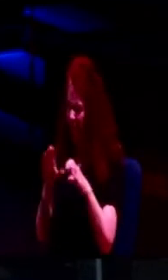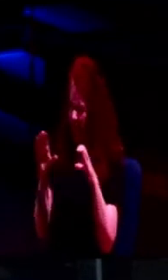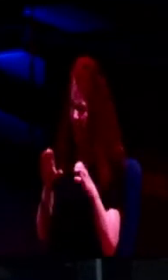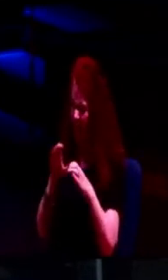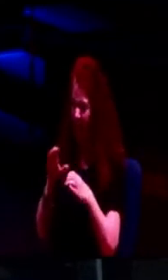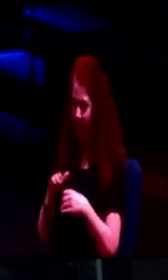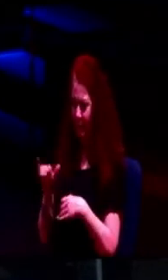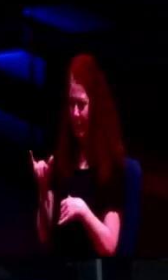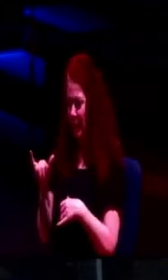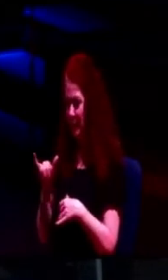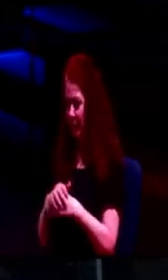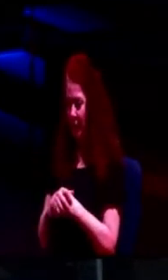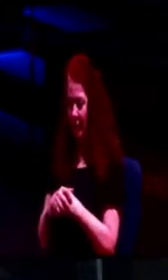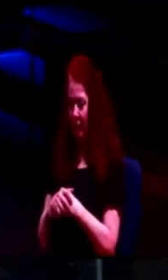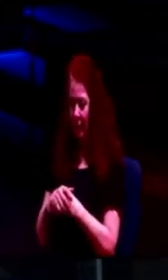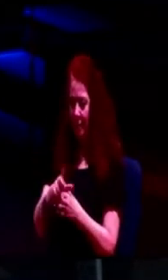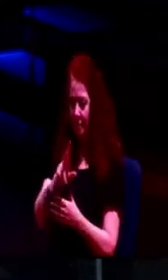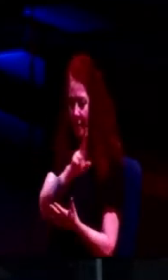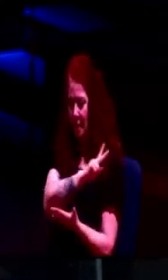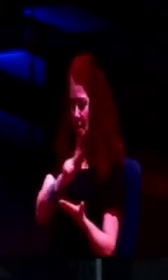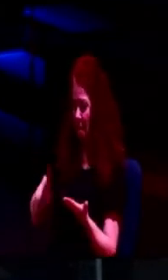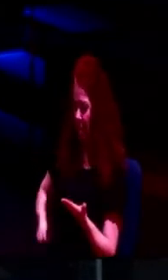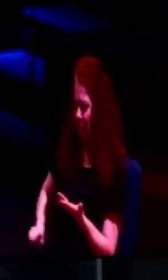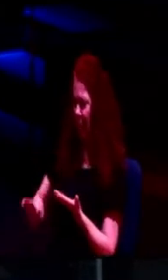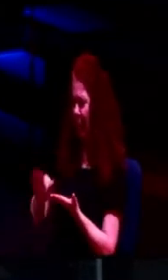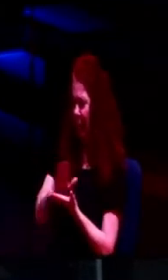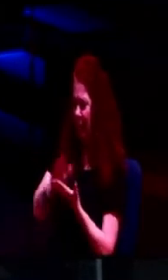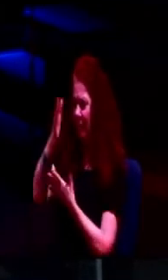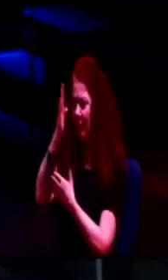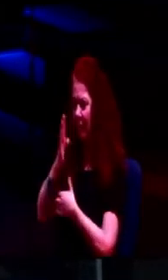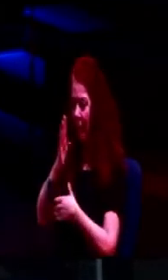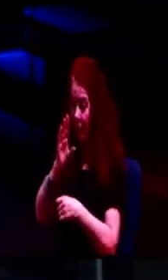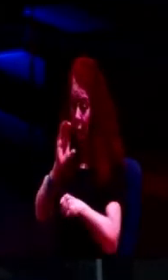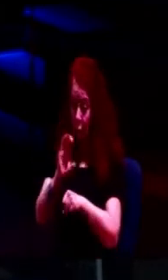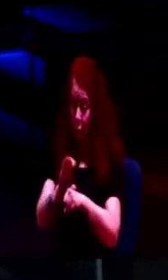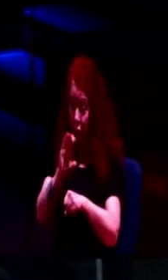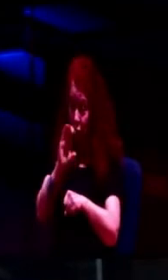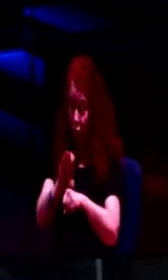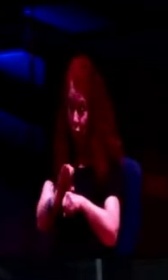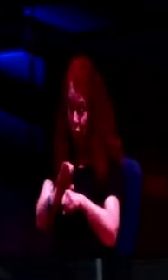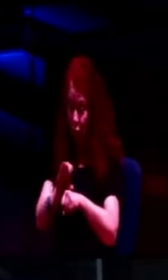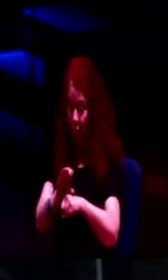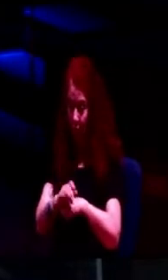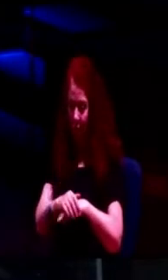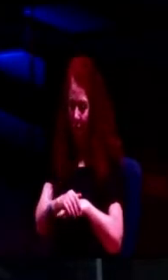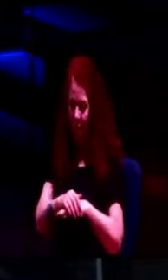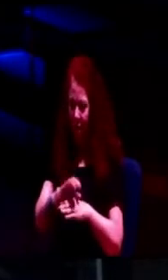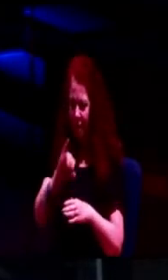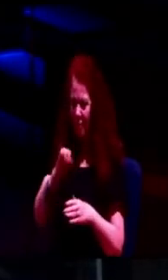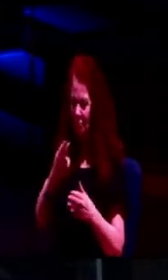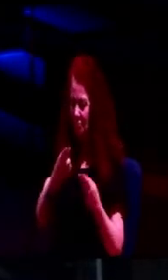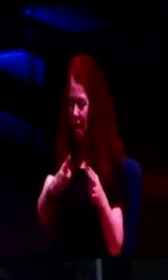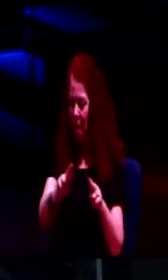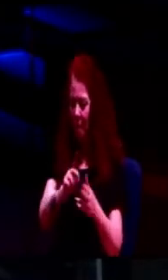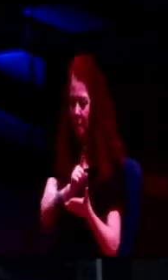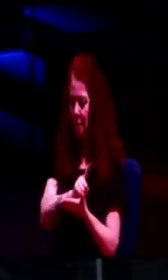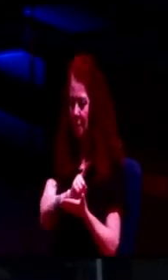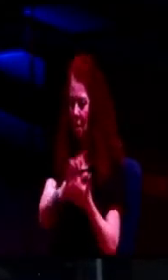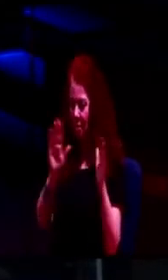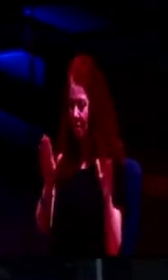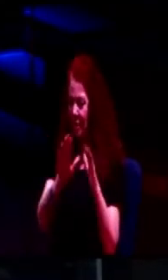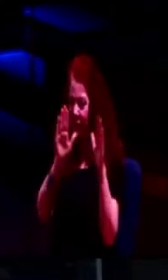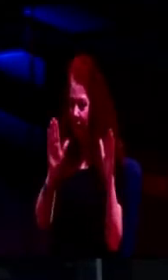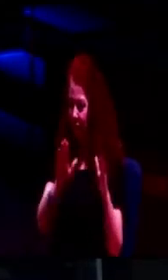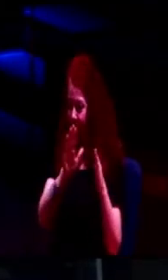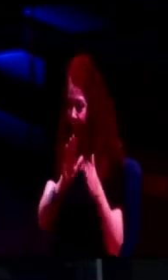Some sort of civic organization, or merely just a weekend exercise that was due on